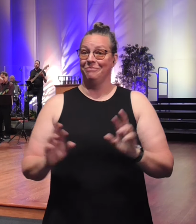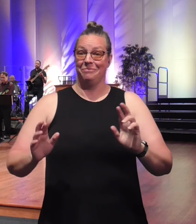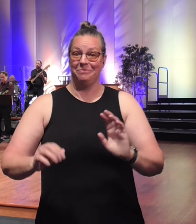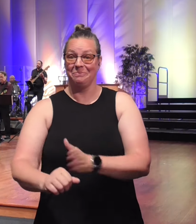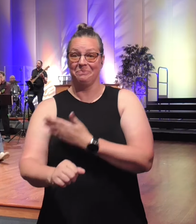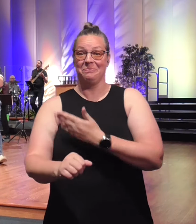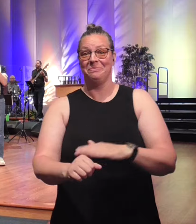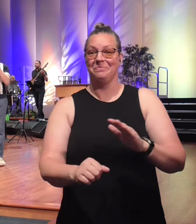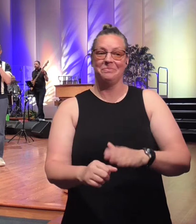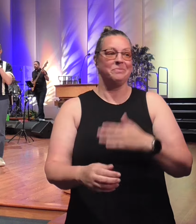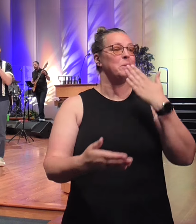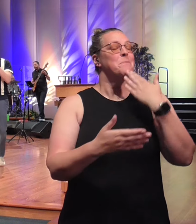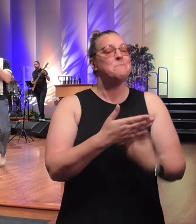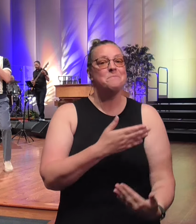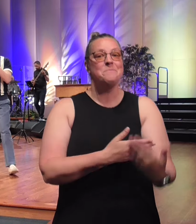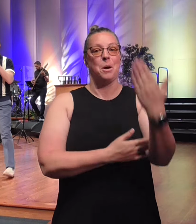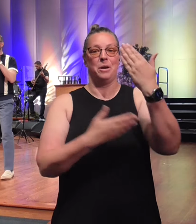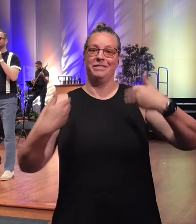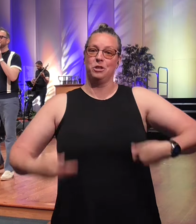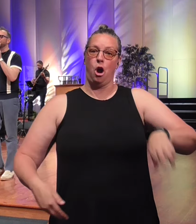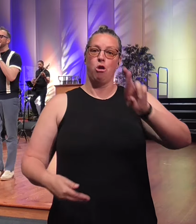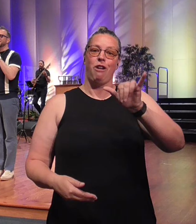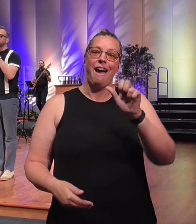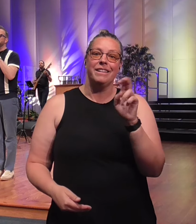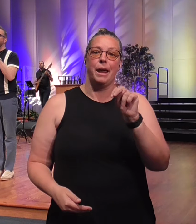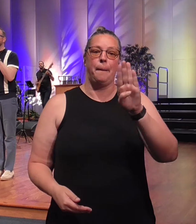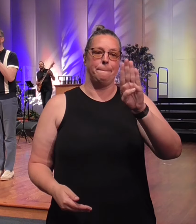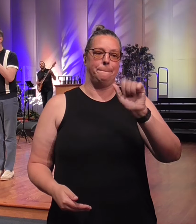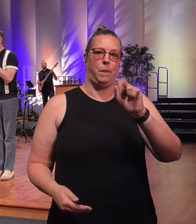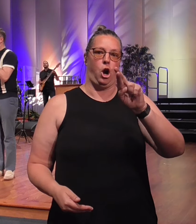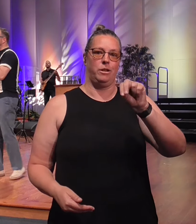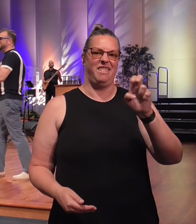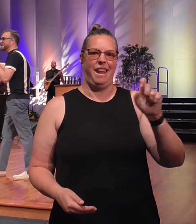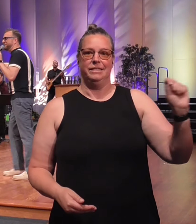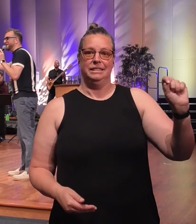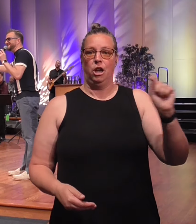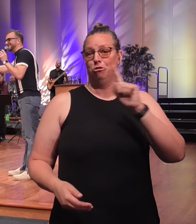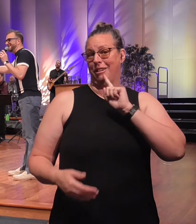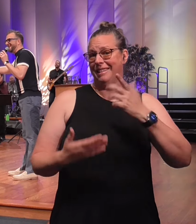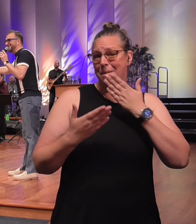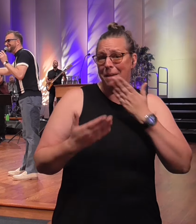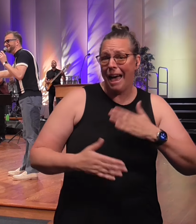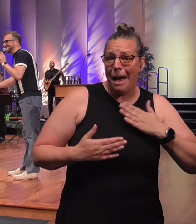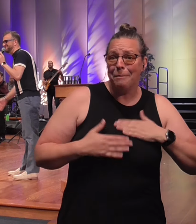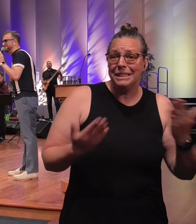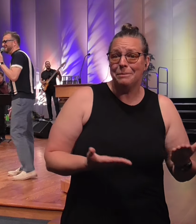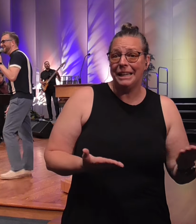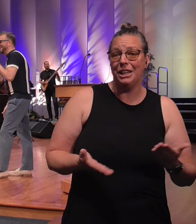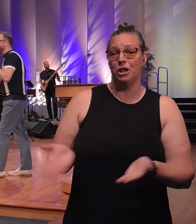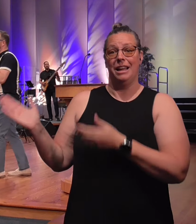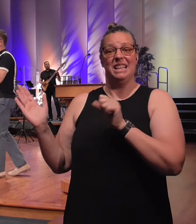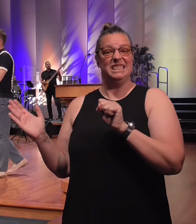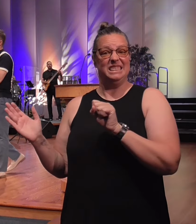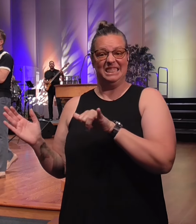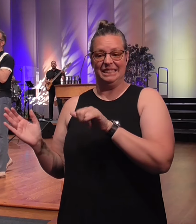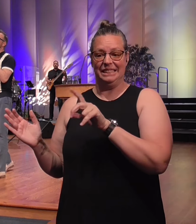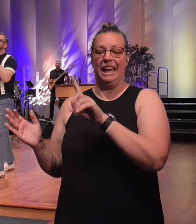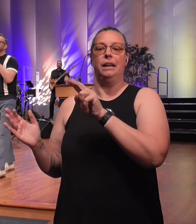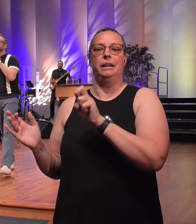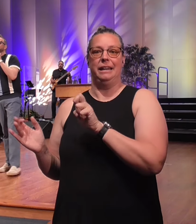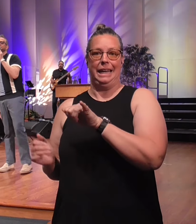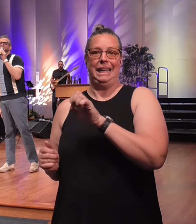Well, good morning, Mile High Church. My name is Ryan Barnett. So glad to be back with you. This is my friend Sydney Erickson.